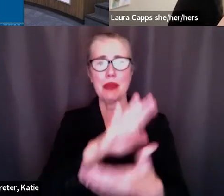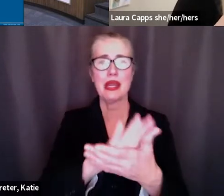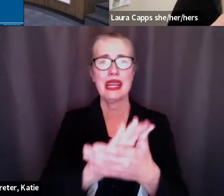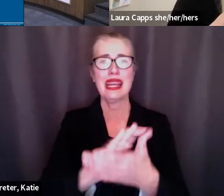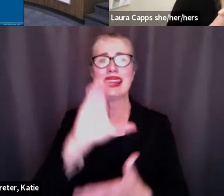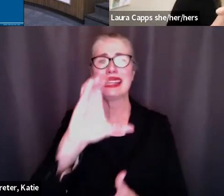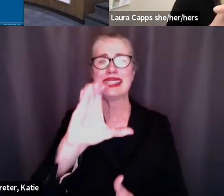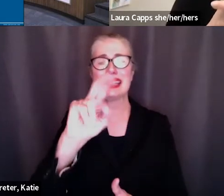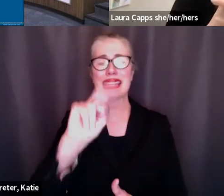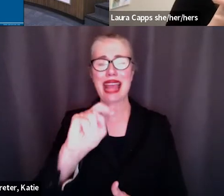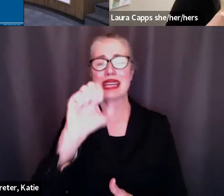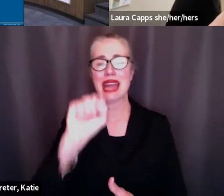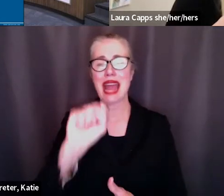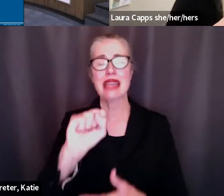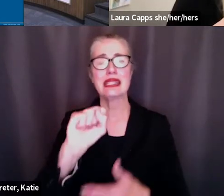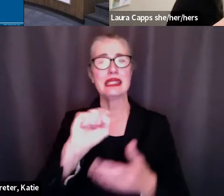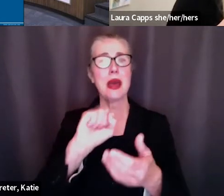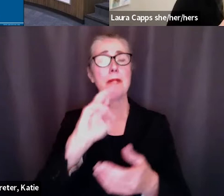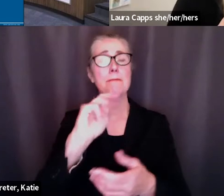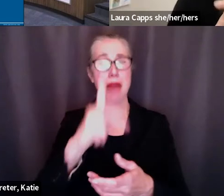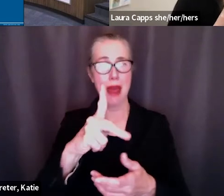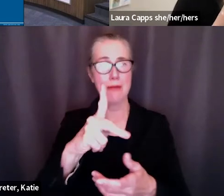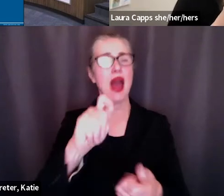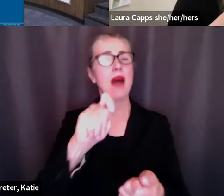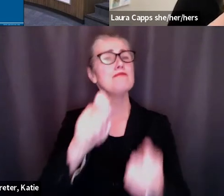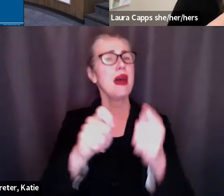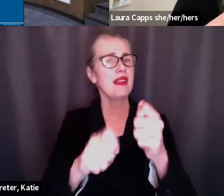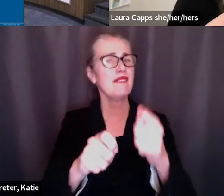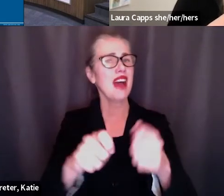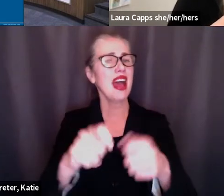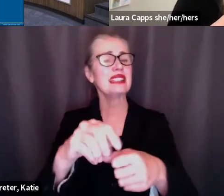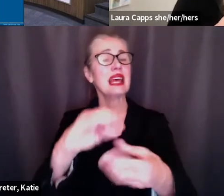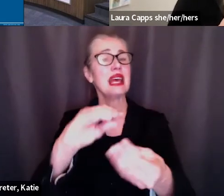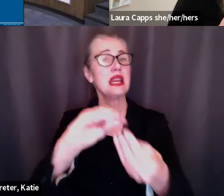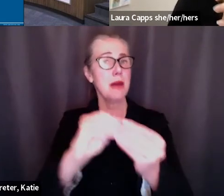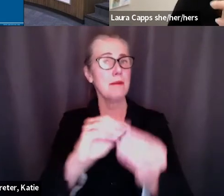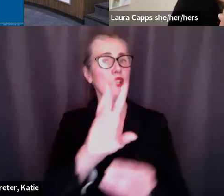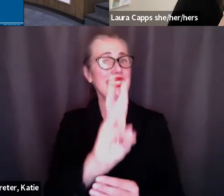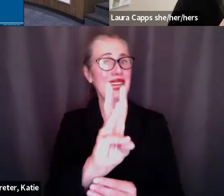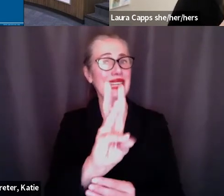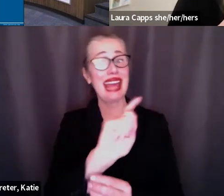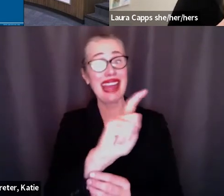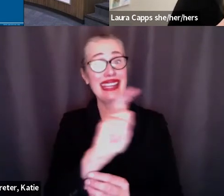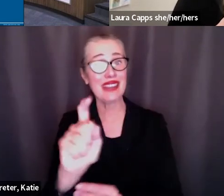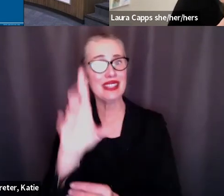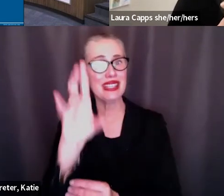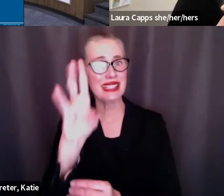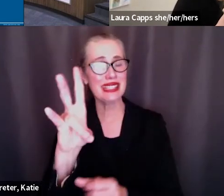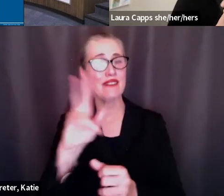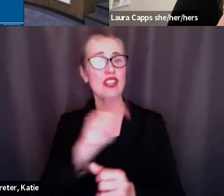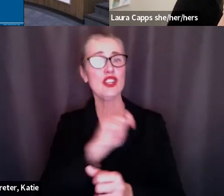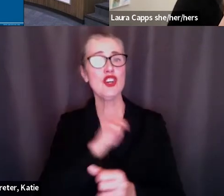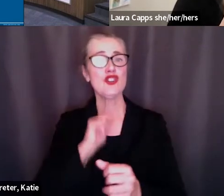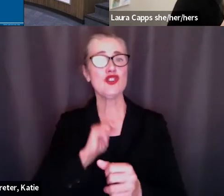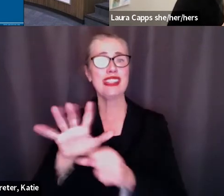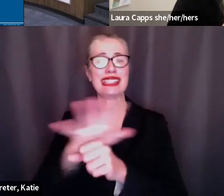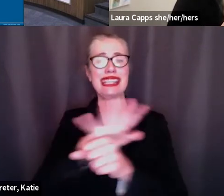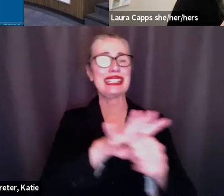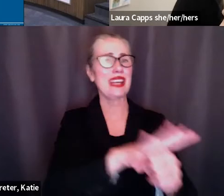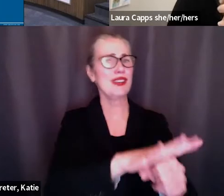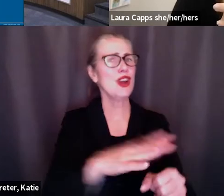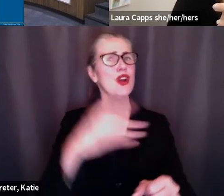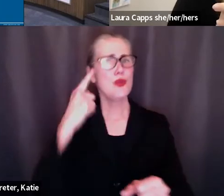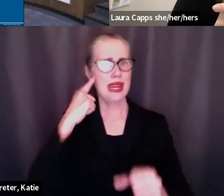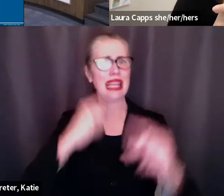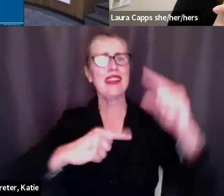modification of map six and give seven trustee areas it gives a robust evap in all areas and a good variance